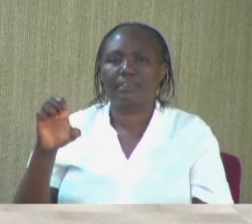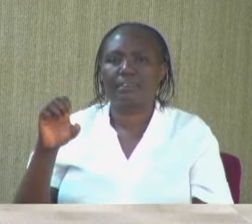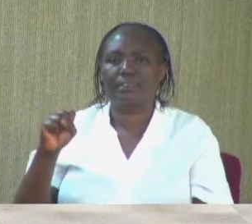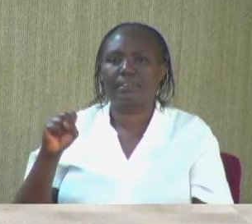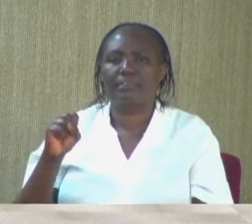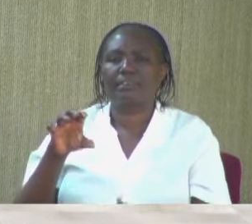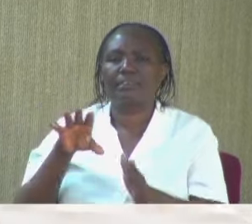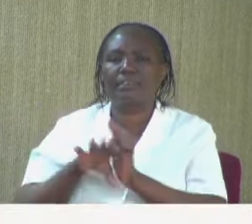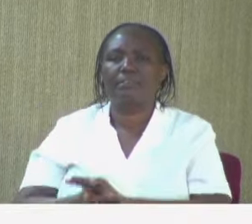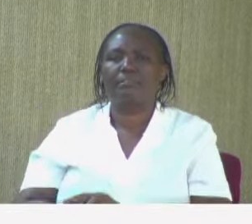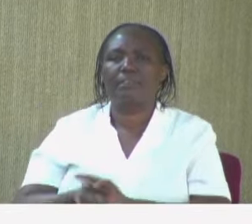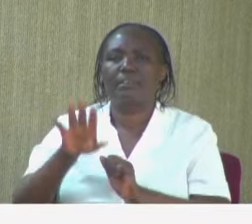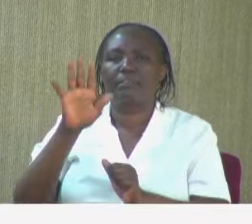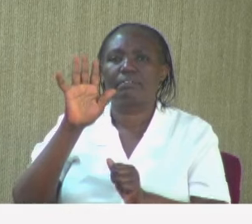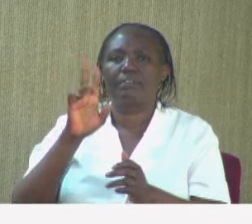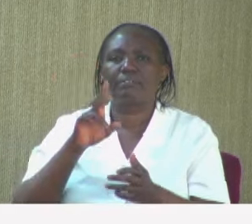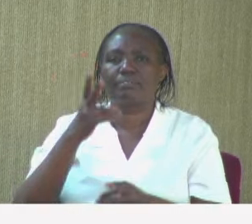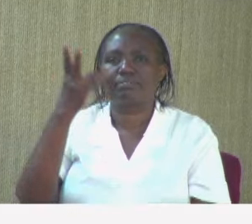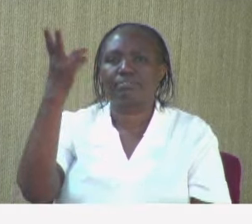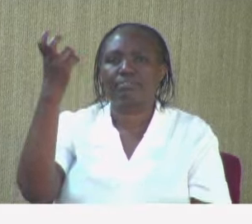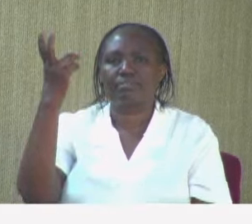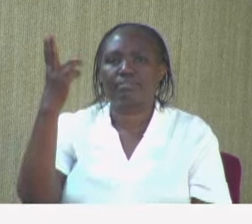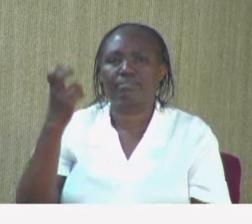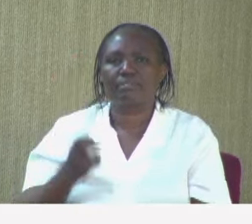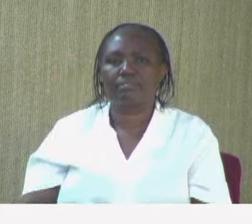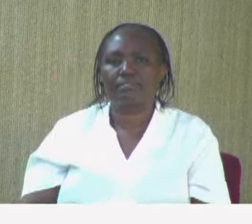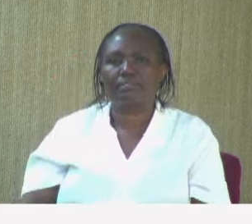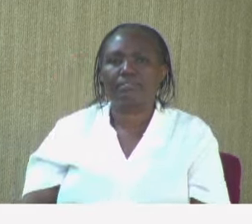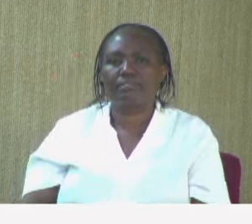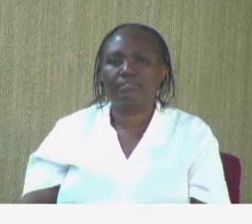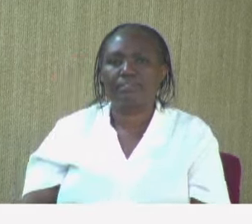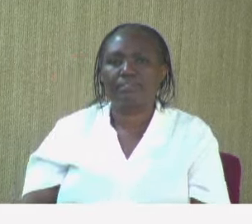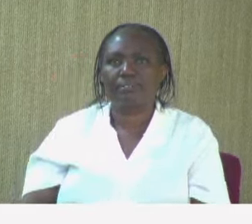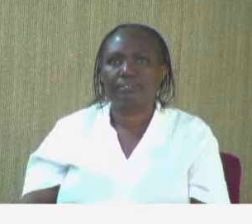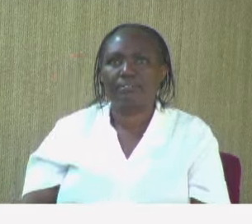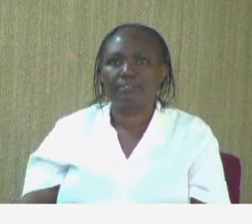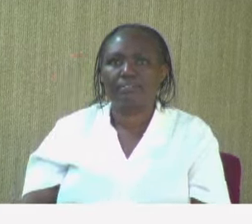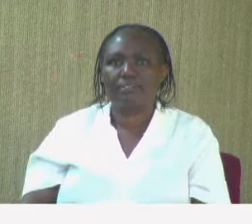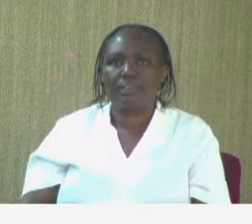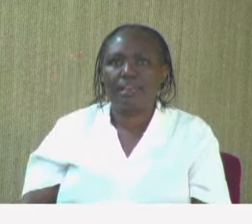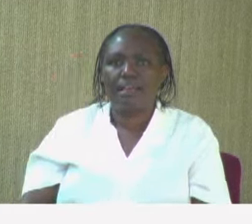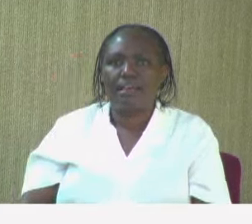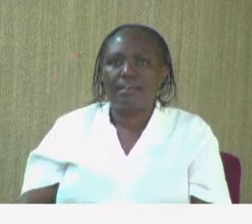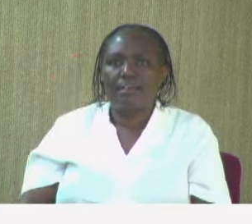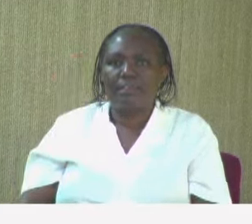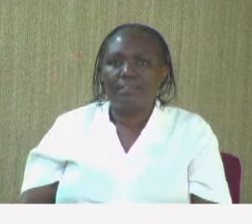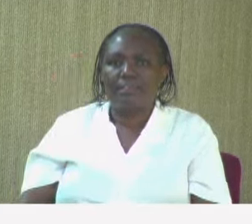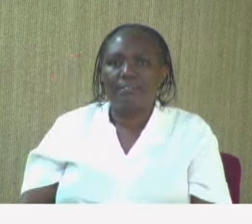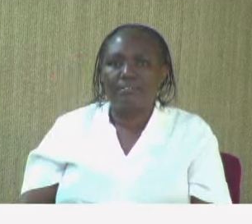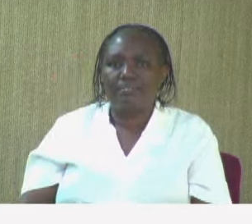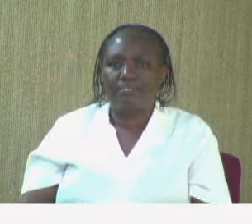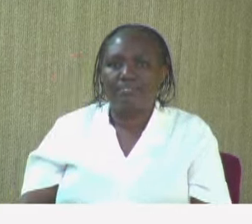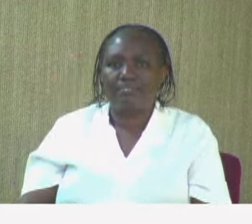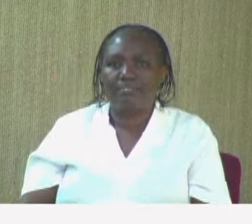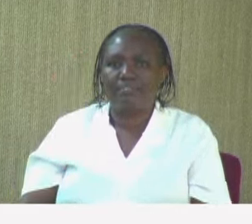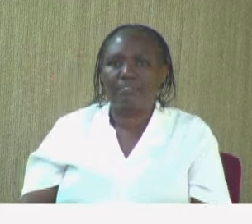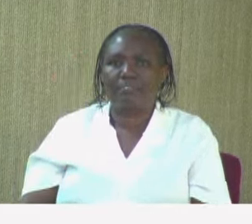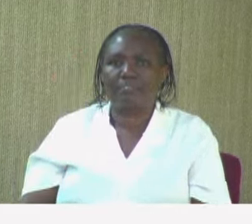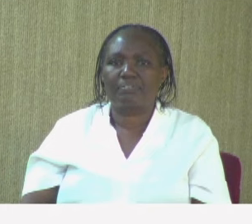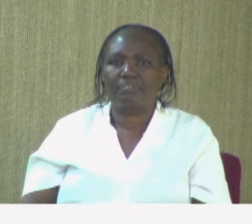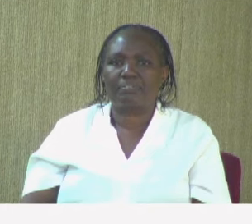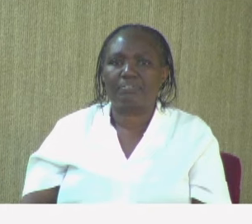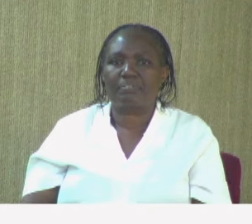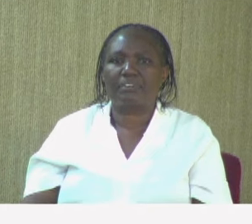It says, "And moreover, because the preacher was wise," that is Solomon, "he still